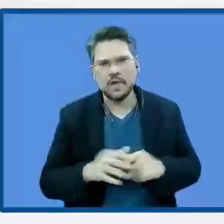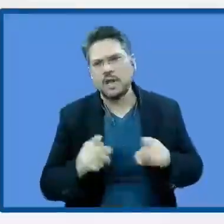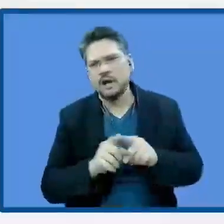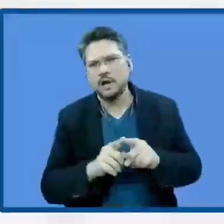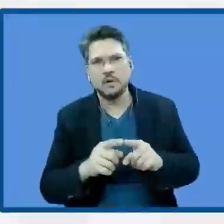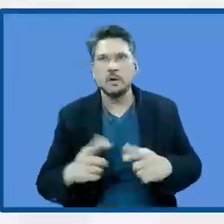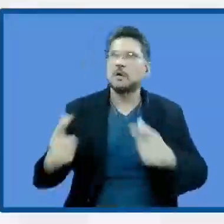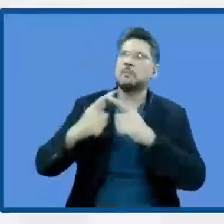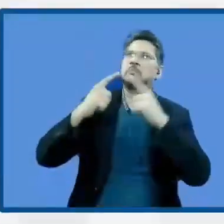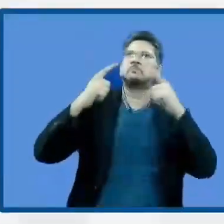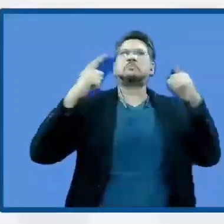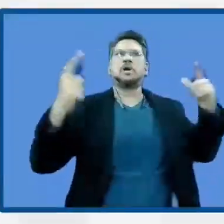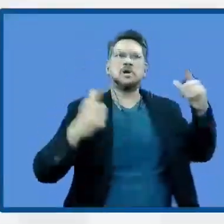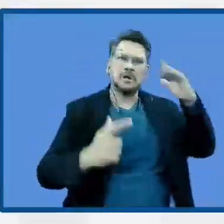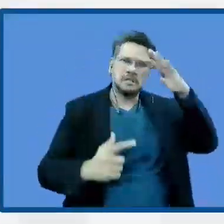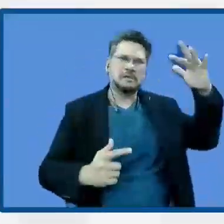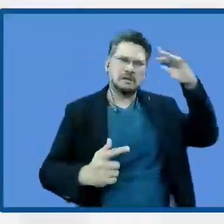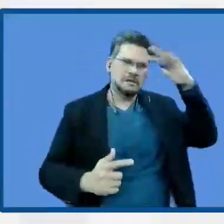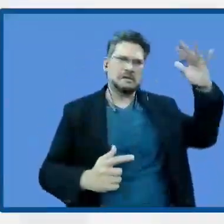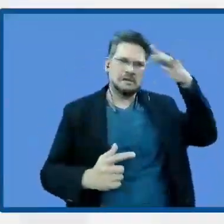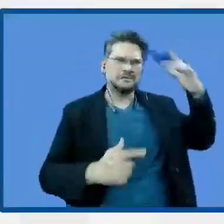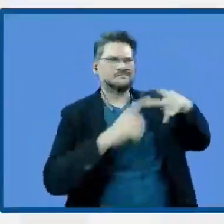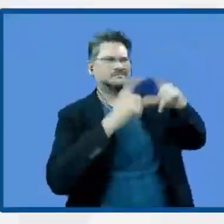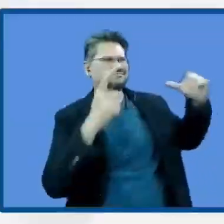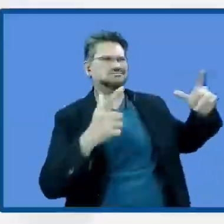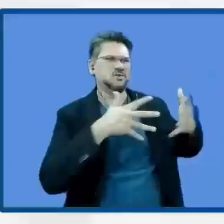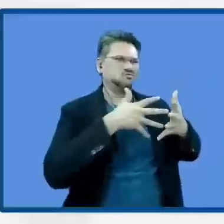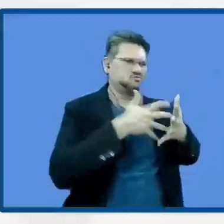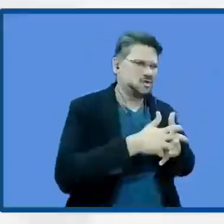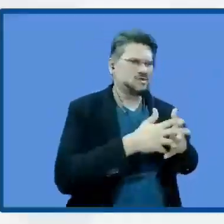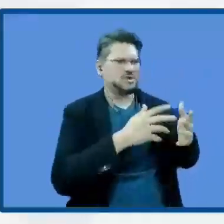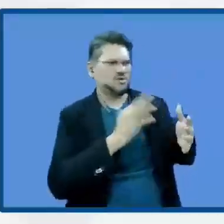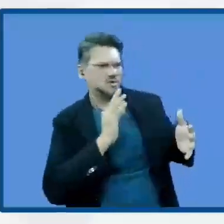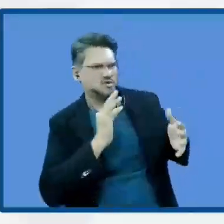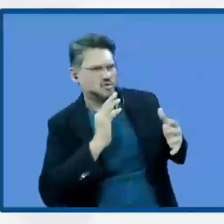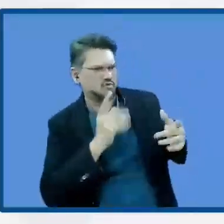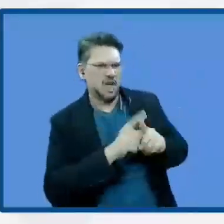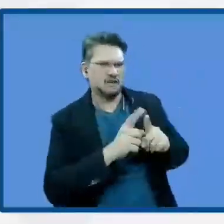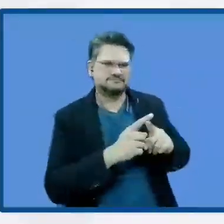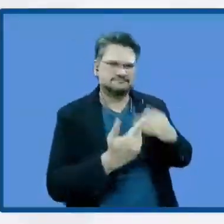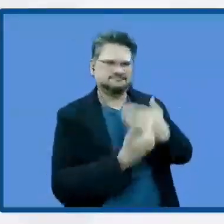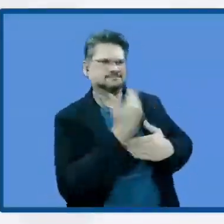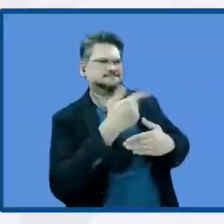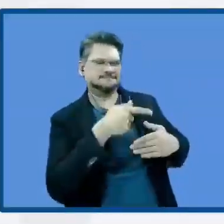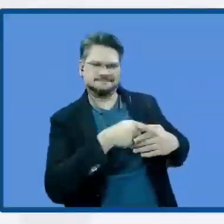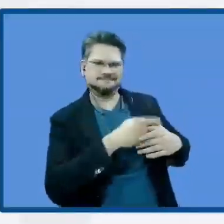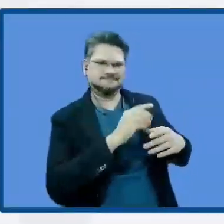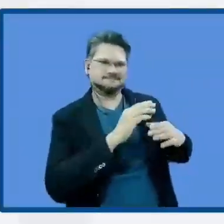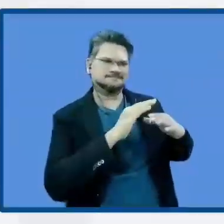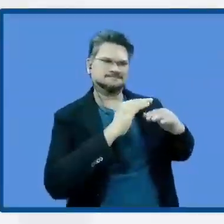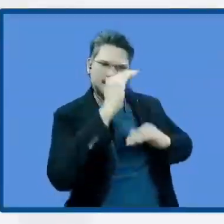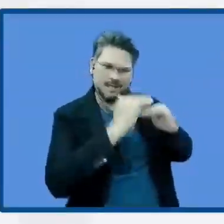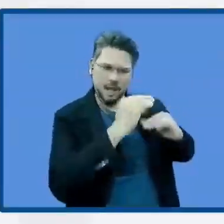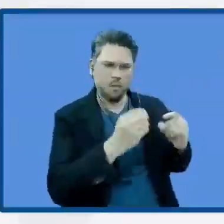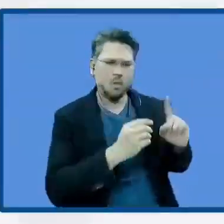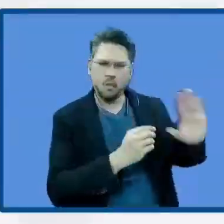theories of assessing vulnerability or threats, but on the existing factors. Because if we start getting to